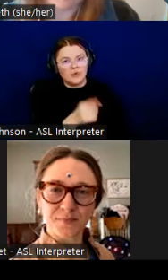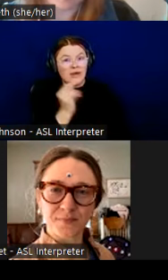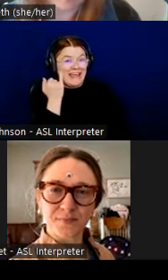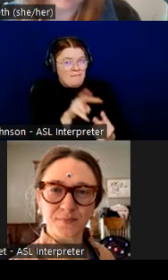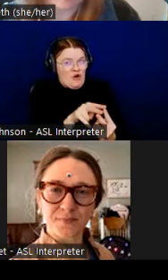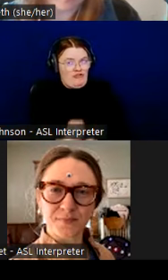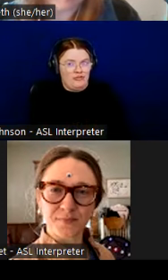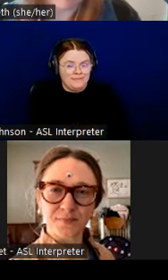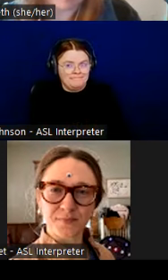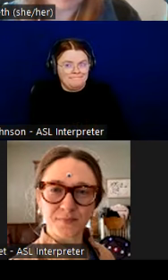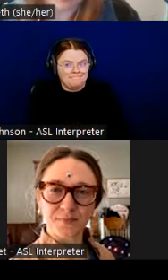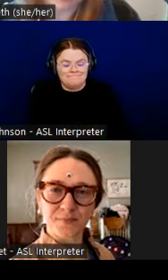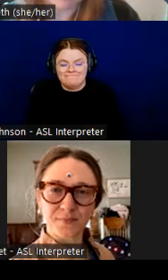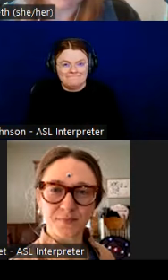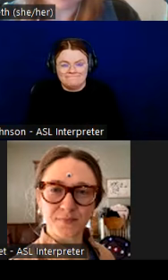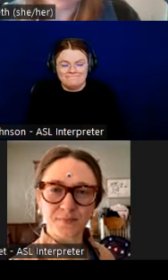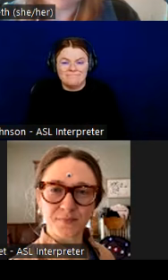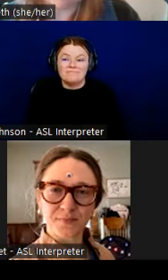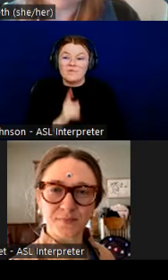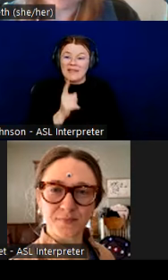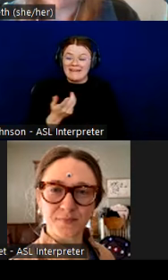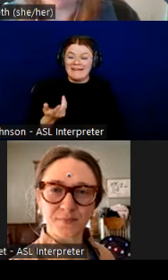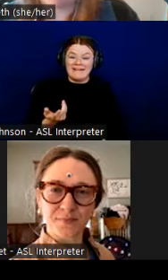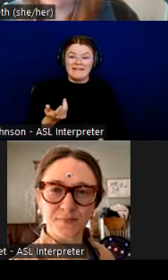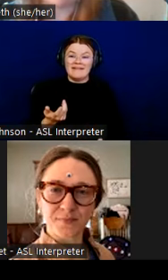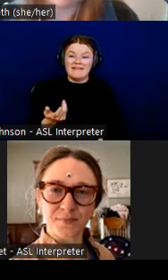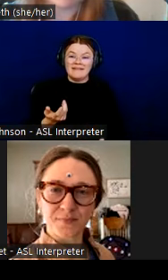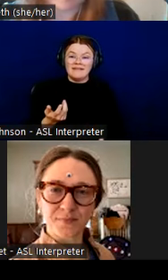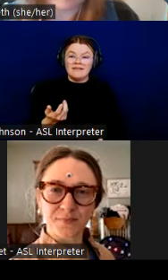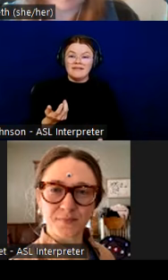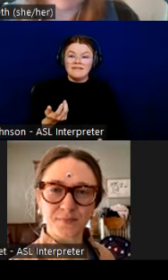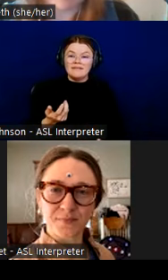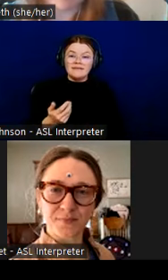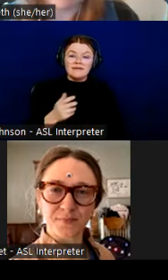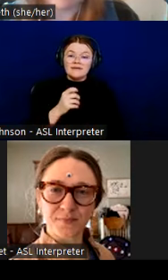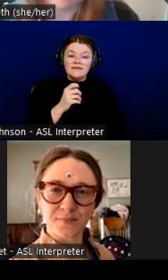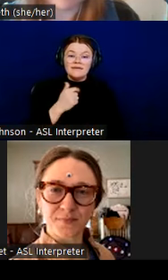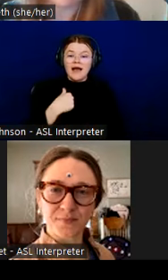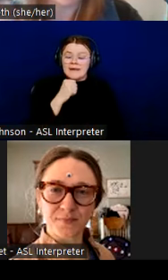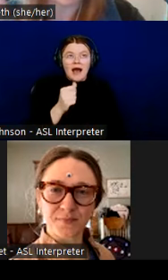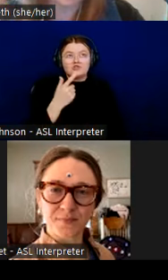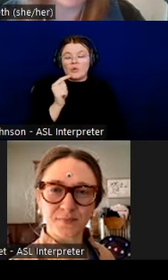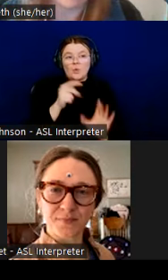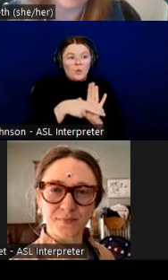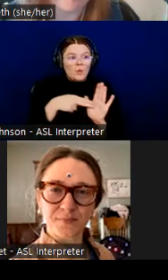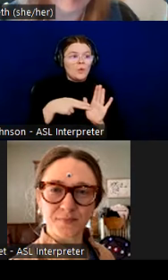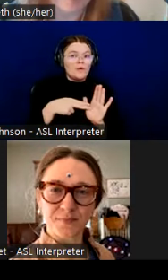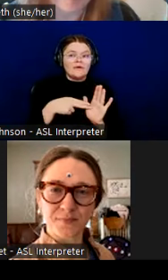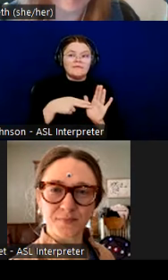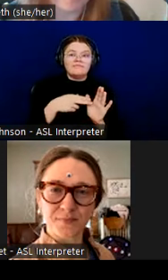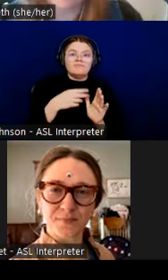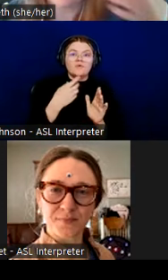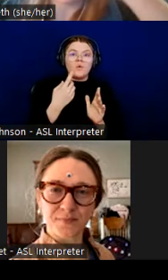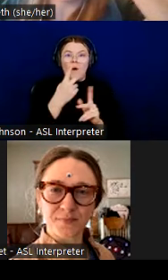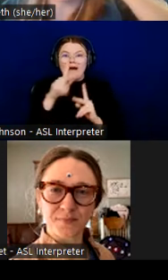not saying that everybody should be like, I'm not saying that some murders should be more